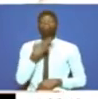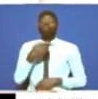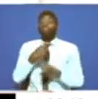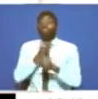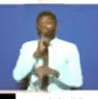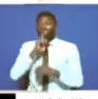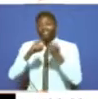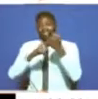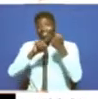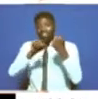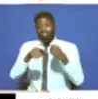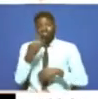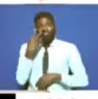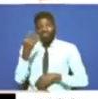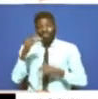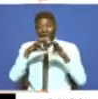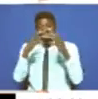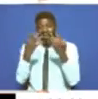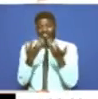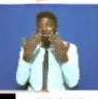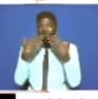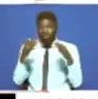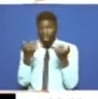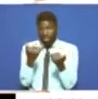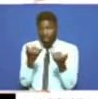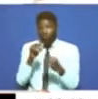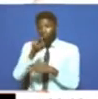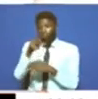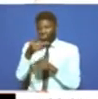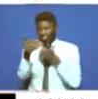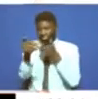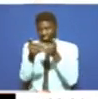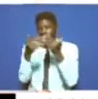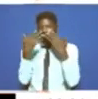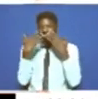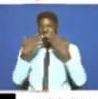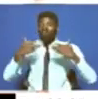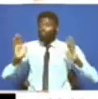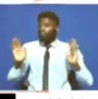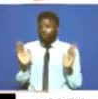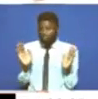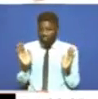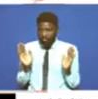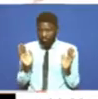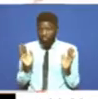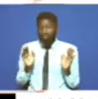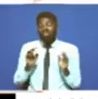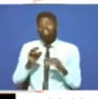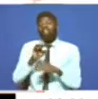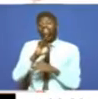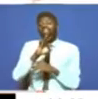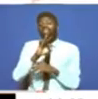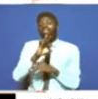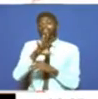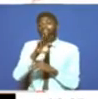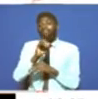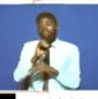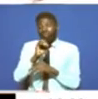complete. Right now we have around 2,000 of them complete. Around 350 of them have been handed